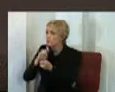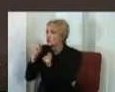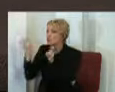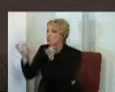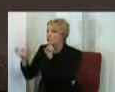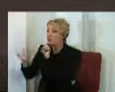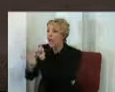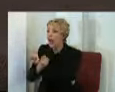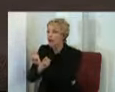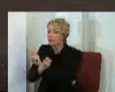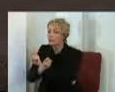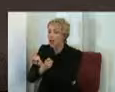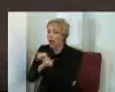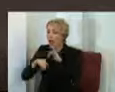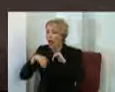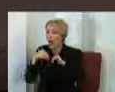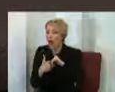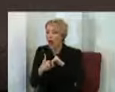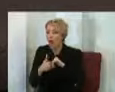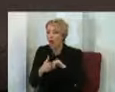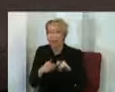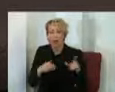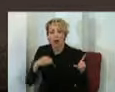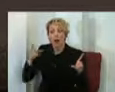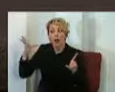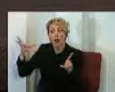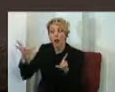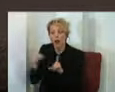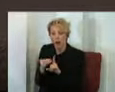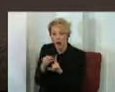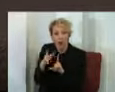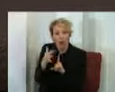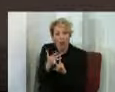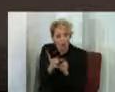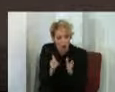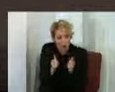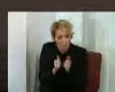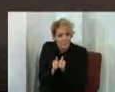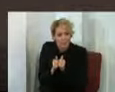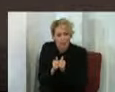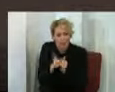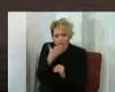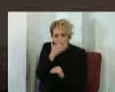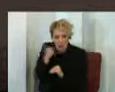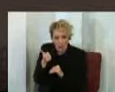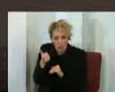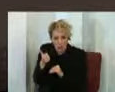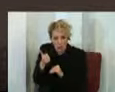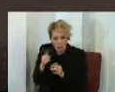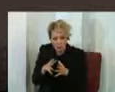draw ourselves together, knowing that we are better together and we are stronger